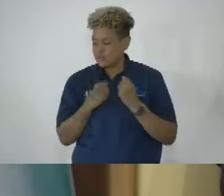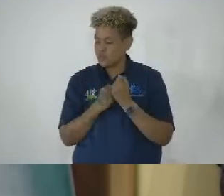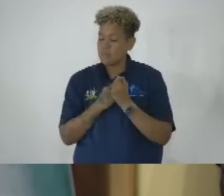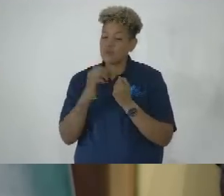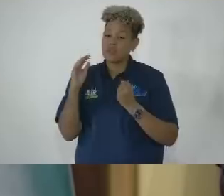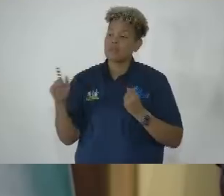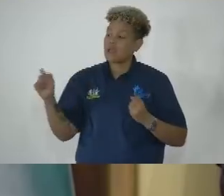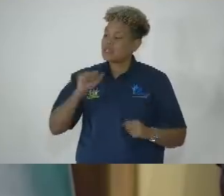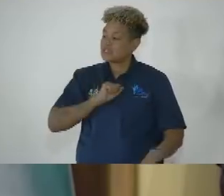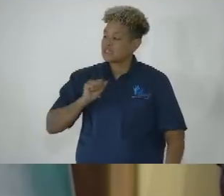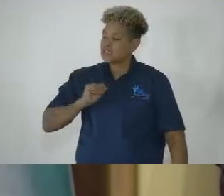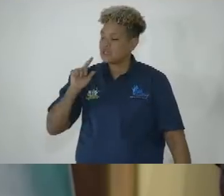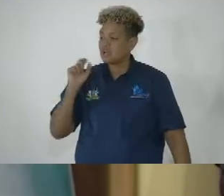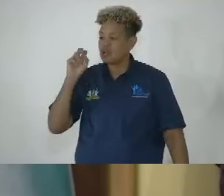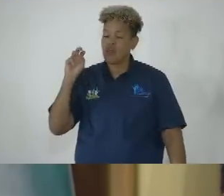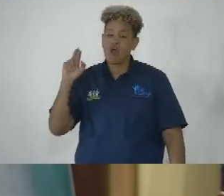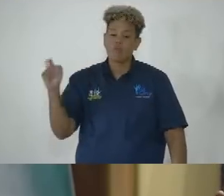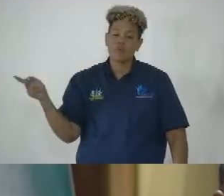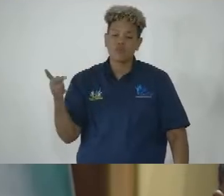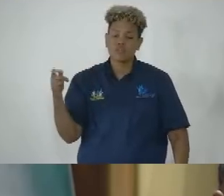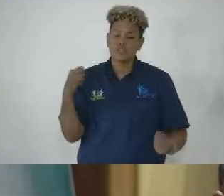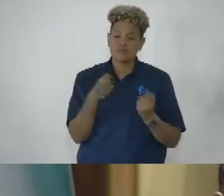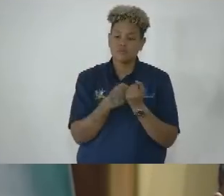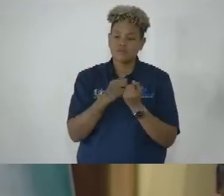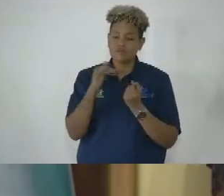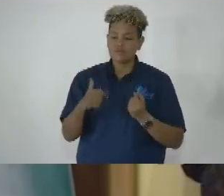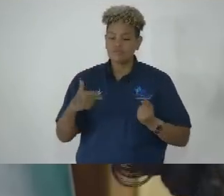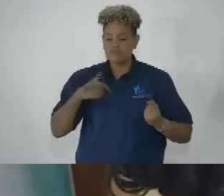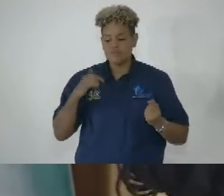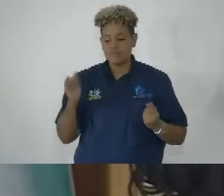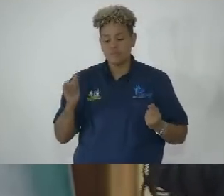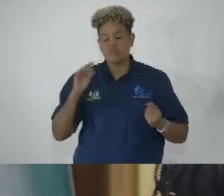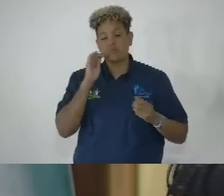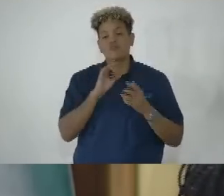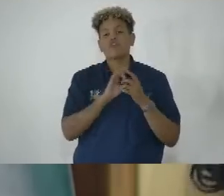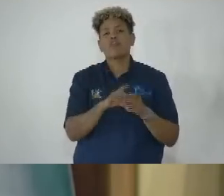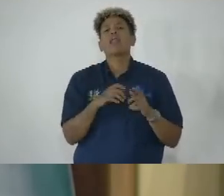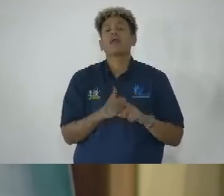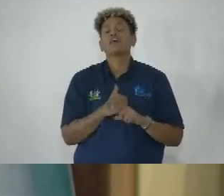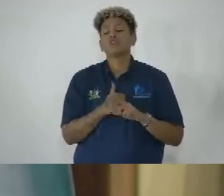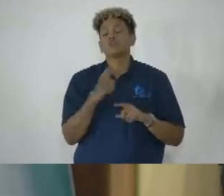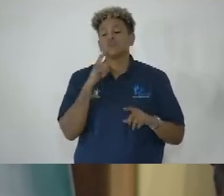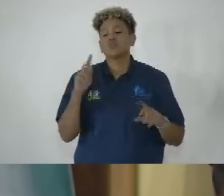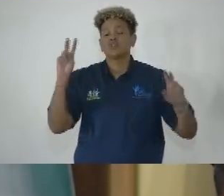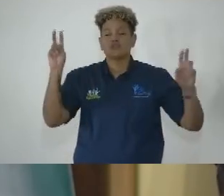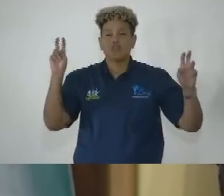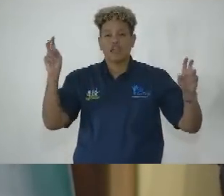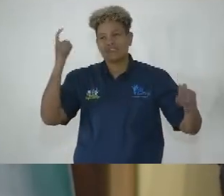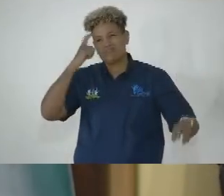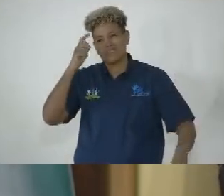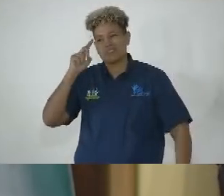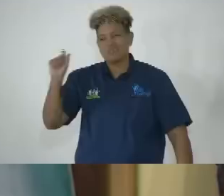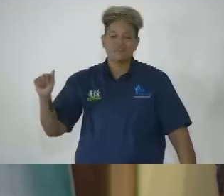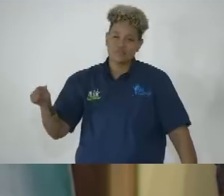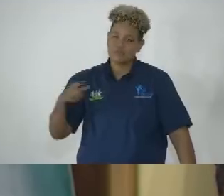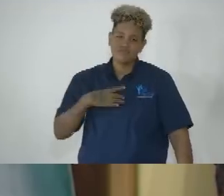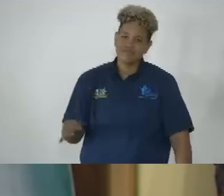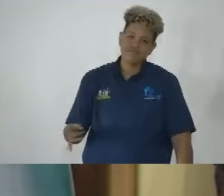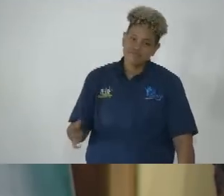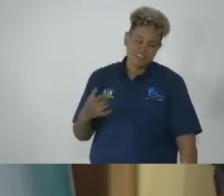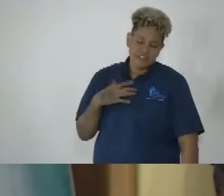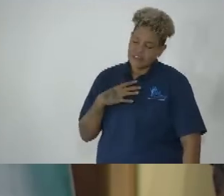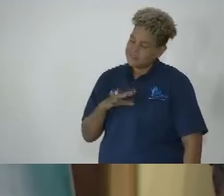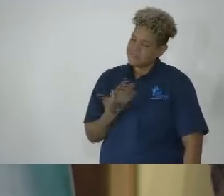by Senator Longmore, and supported by me in terms of the reference, the